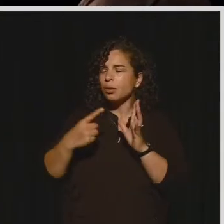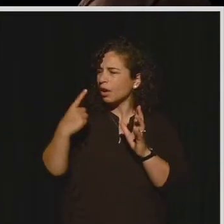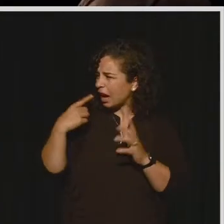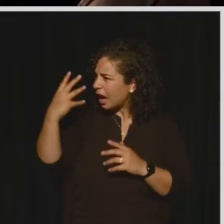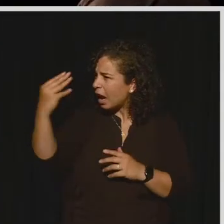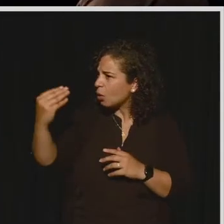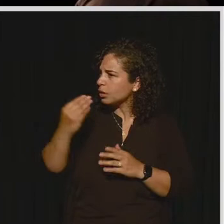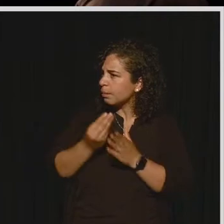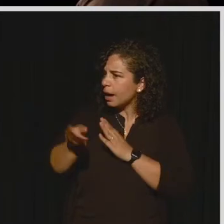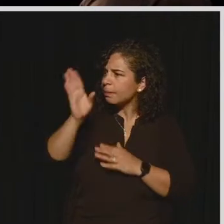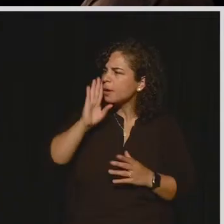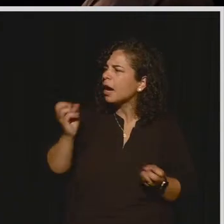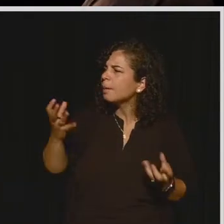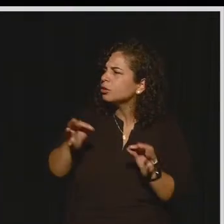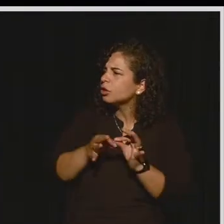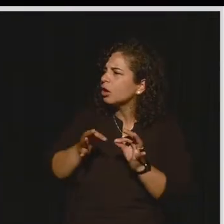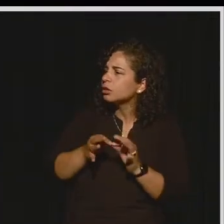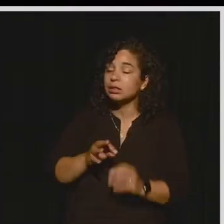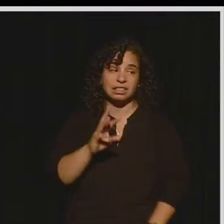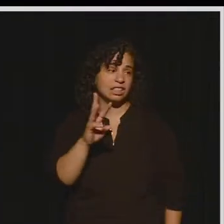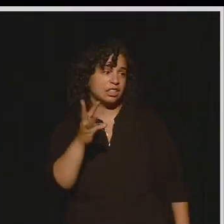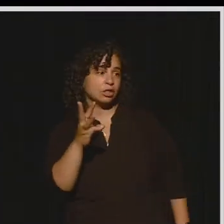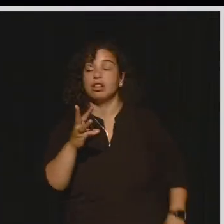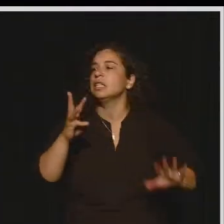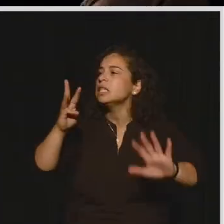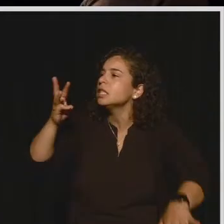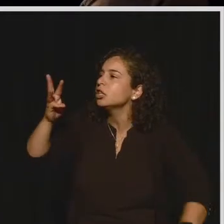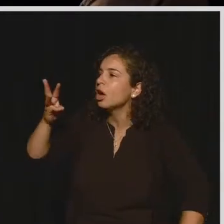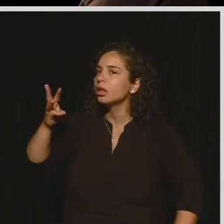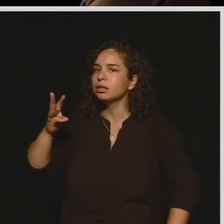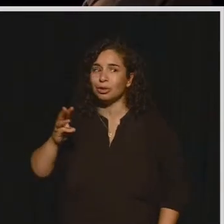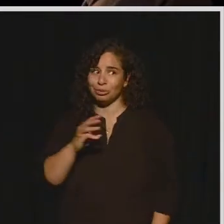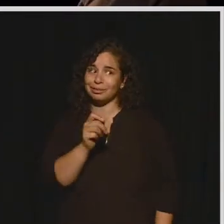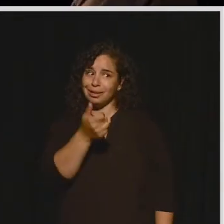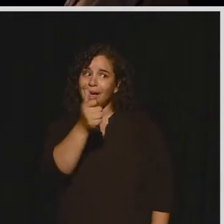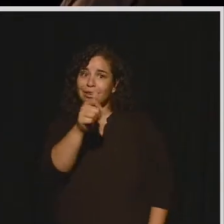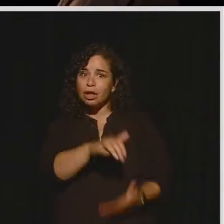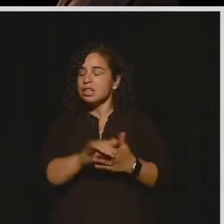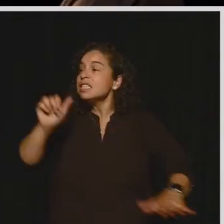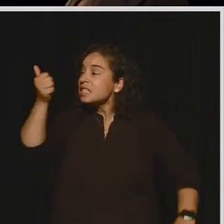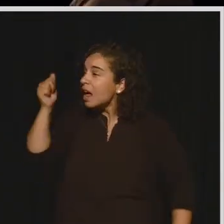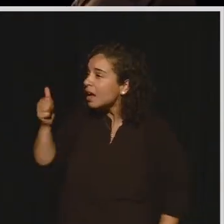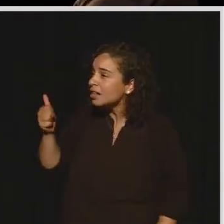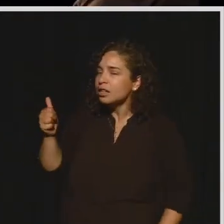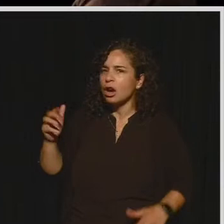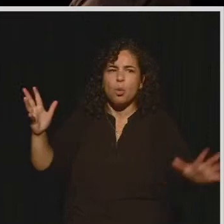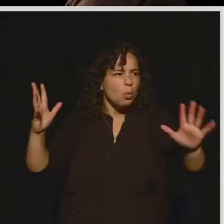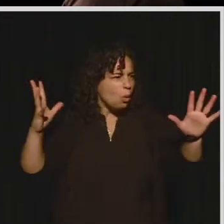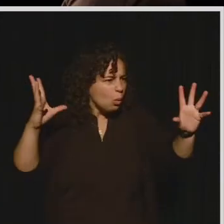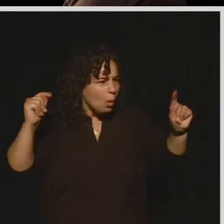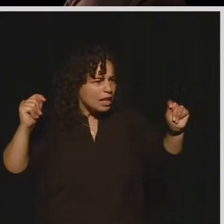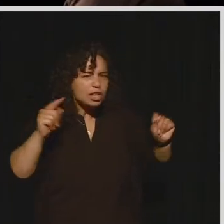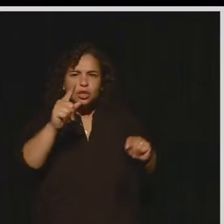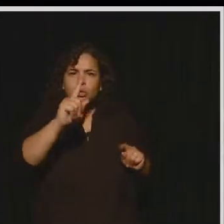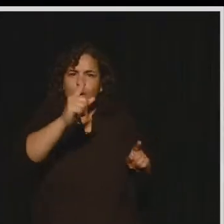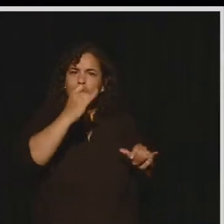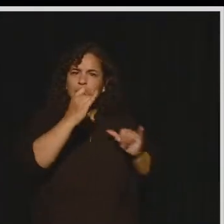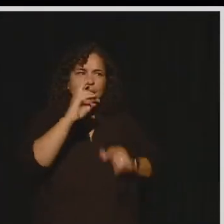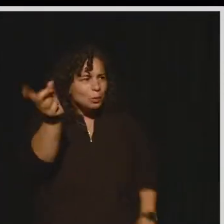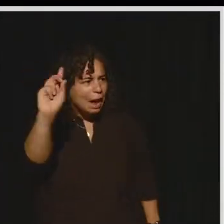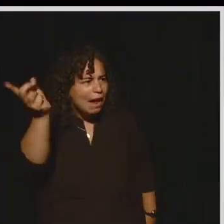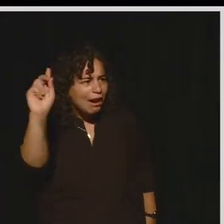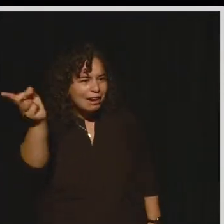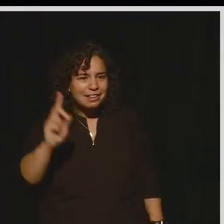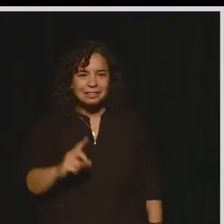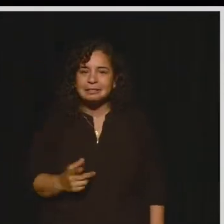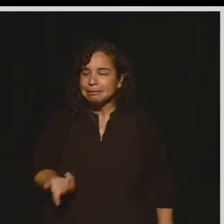What? Holy Really? crap! 10. Yeah. 10. So Where are you drinking? Yeah, I know. Pump jack. Angus So- is giving an